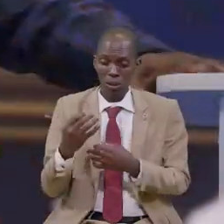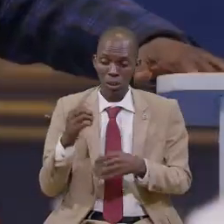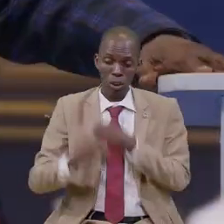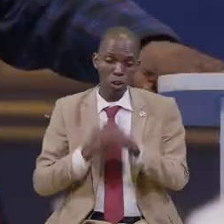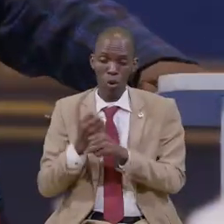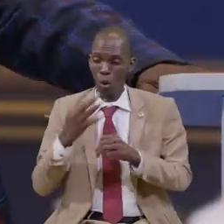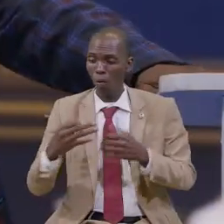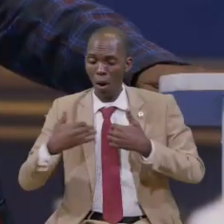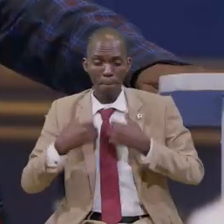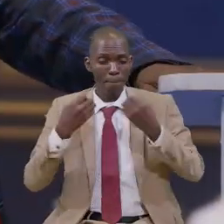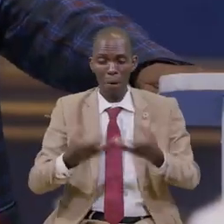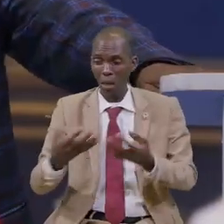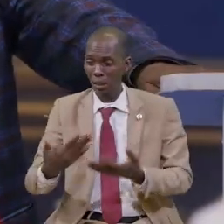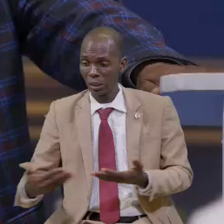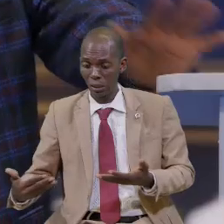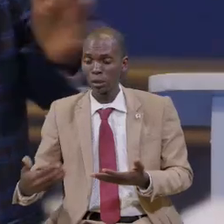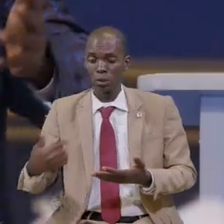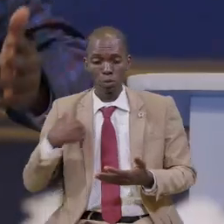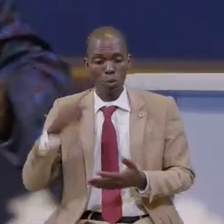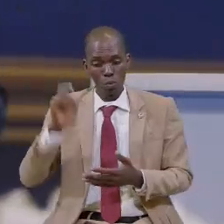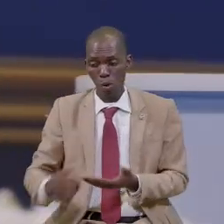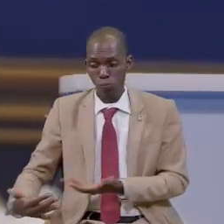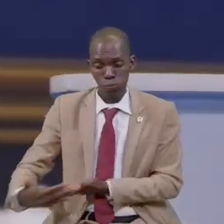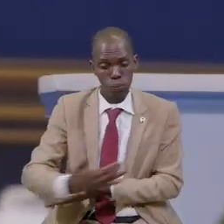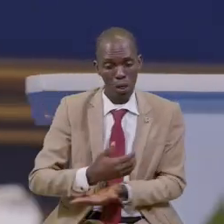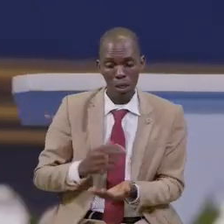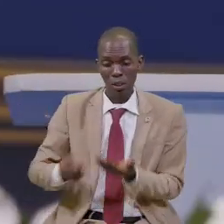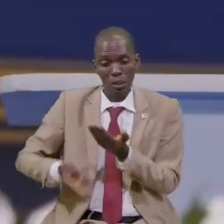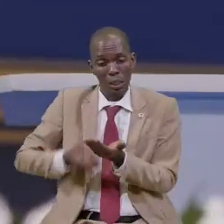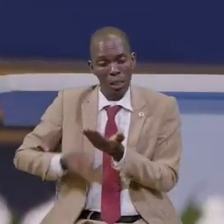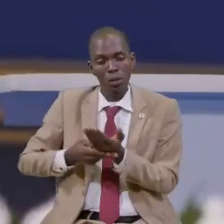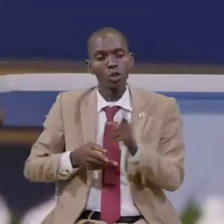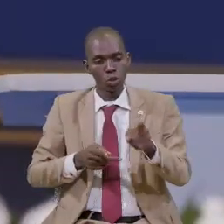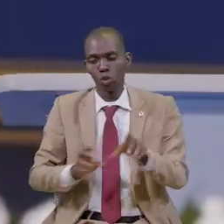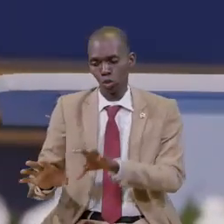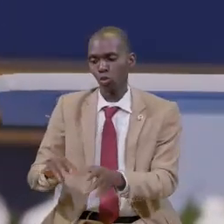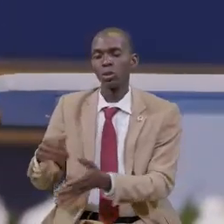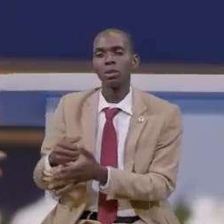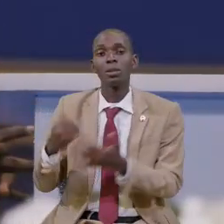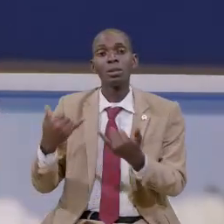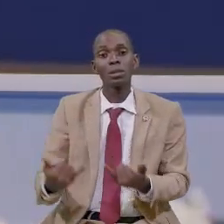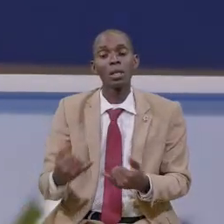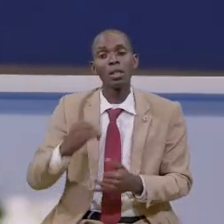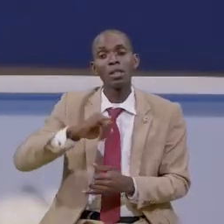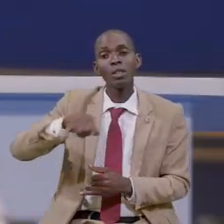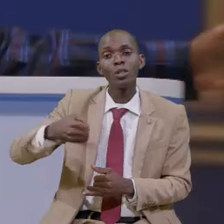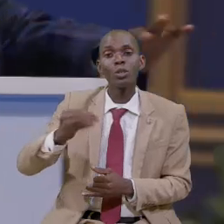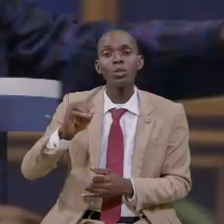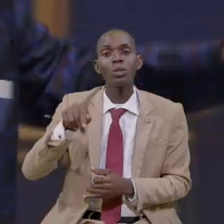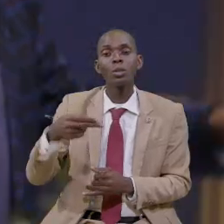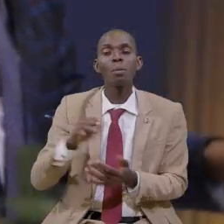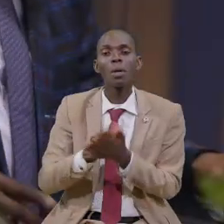will do the gathering. Amen. He became the administrator. He became the manager.